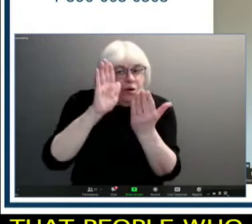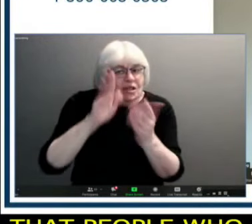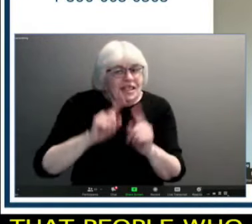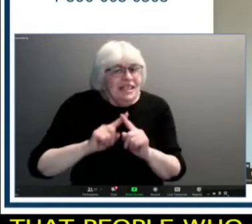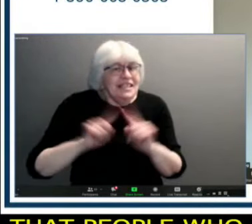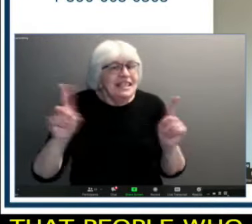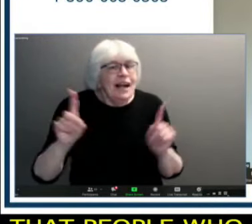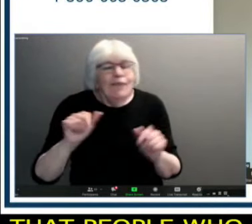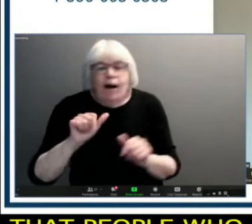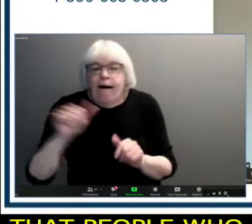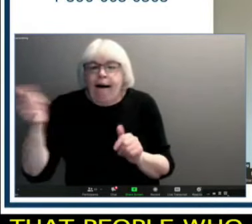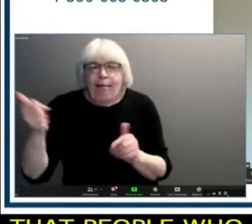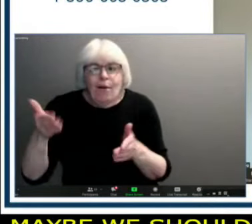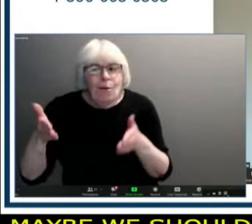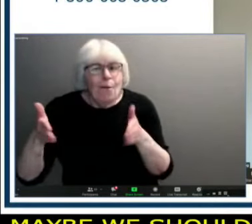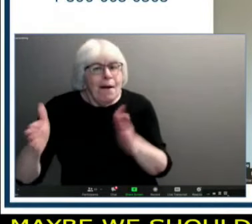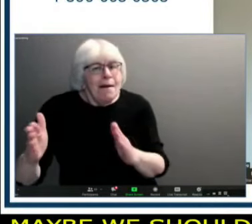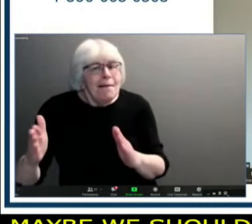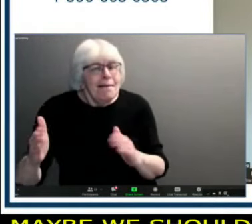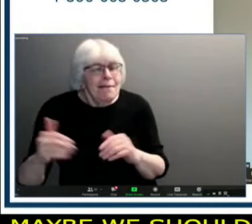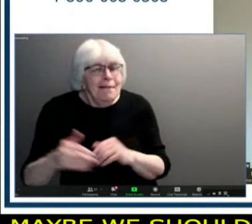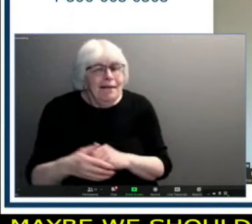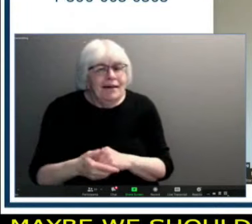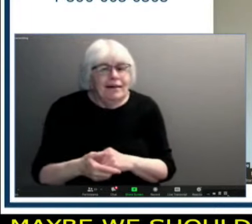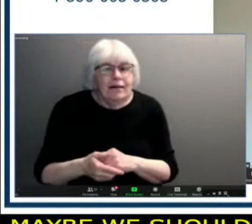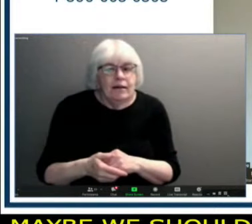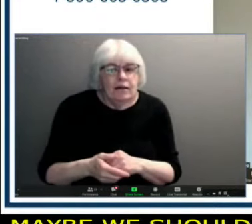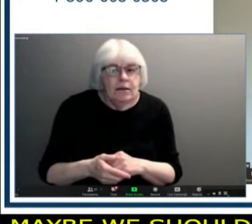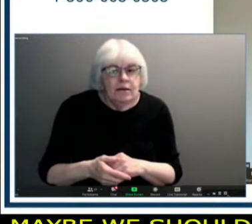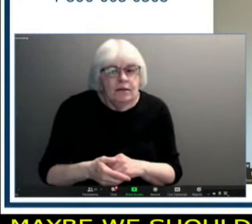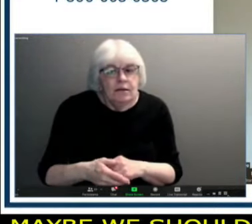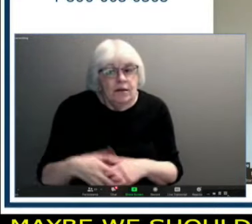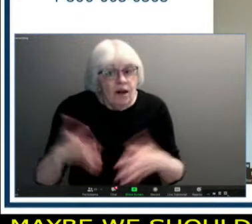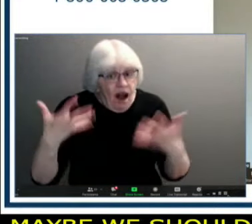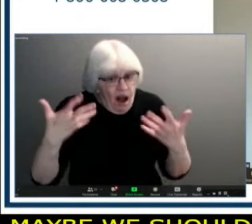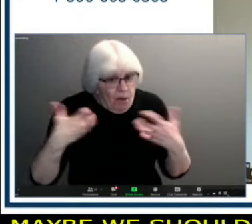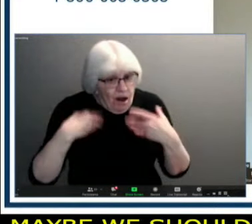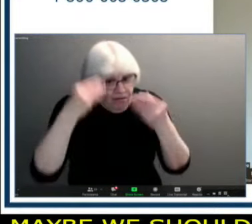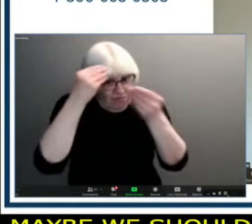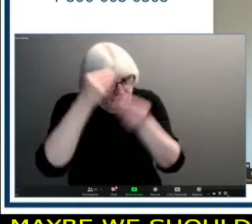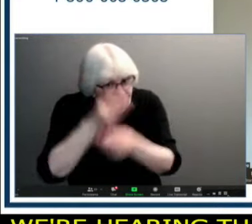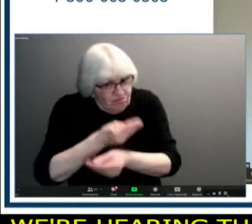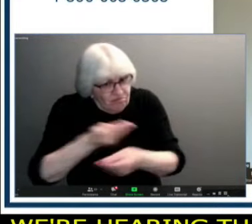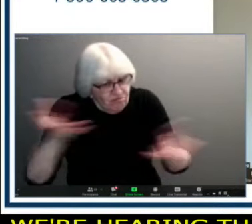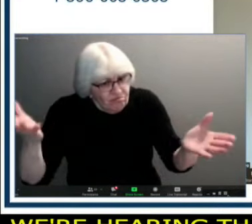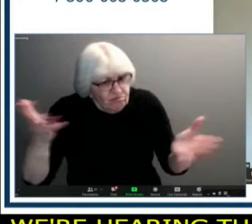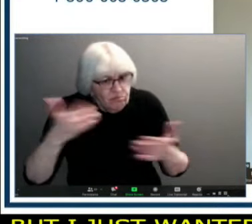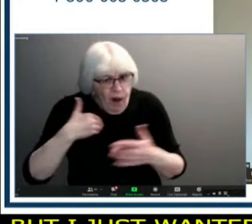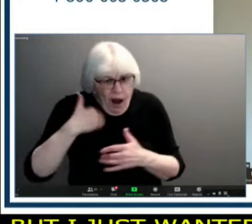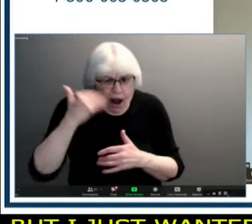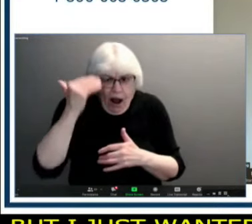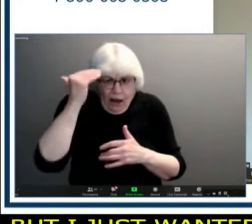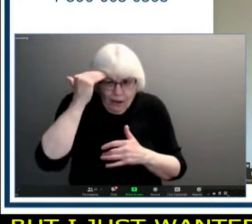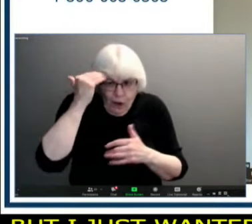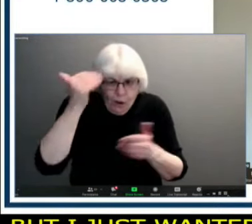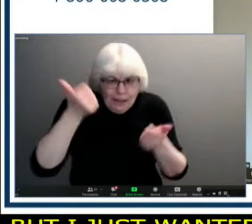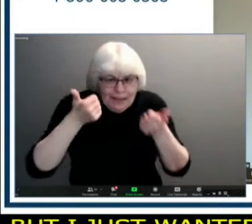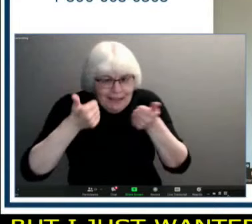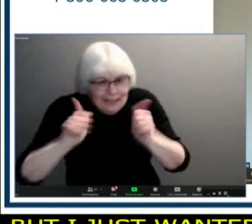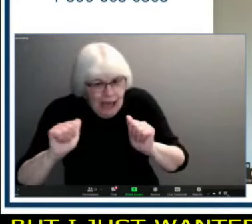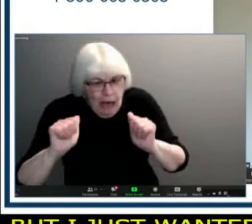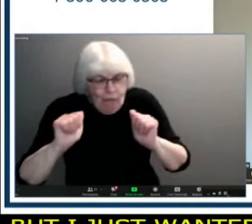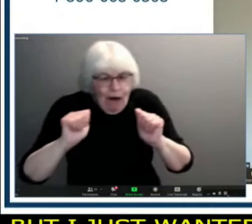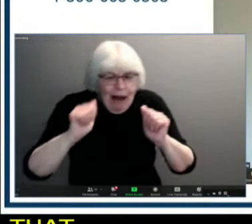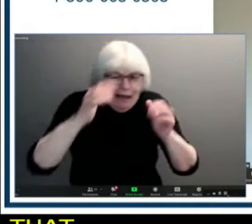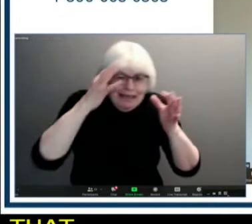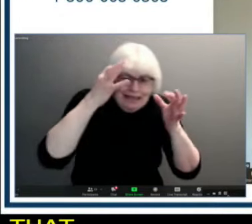but I just wanted to let people know that we're aware of that. We're always trying to make decisions on the best information and try to find the